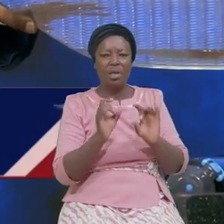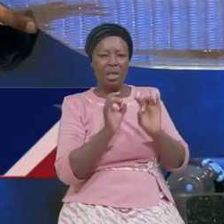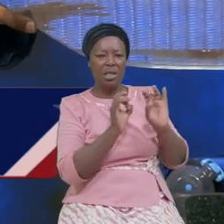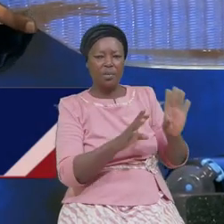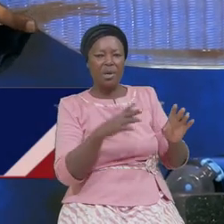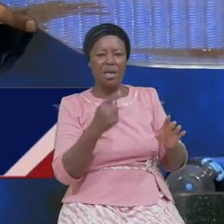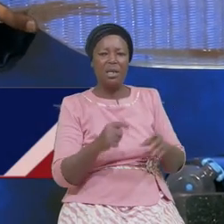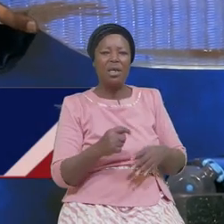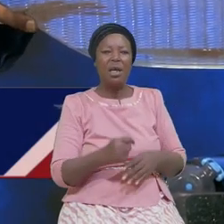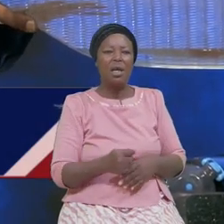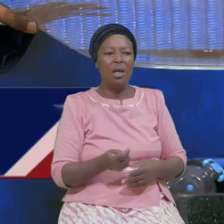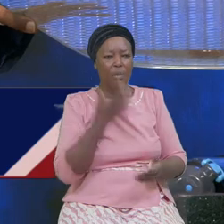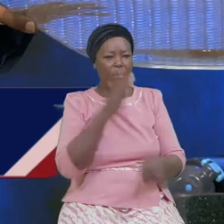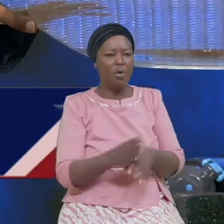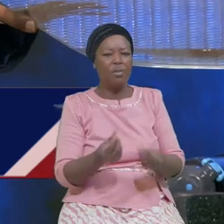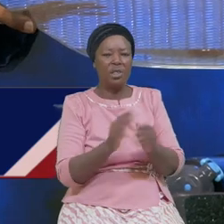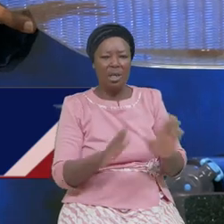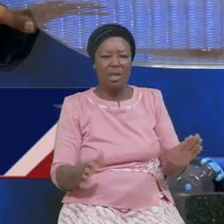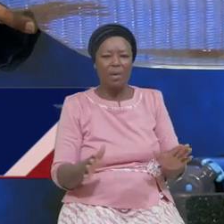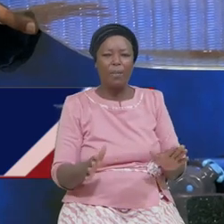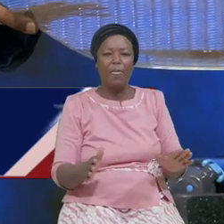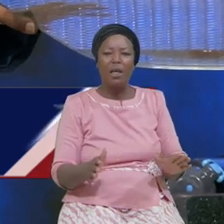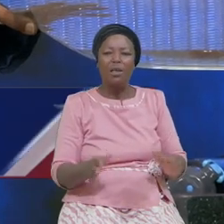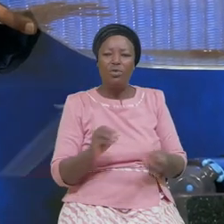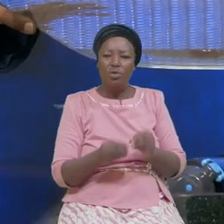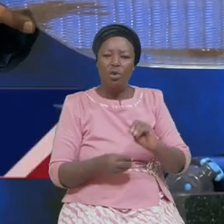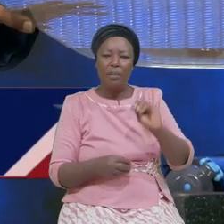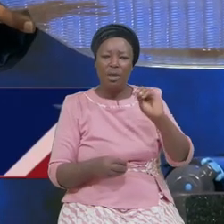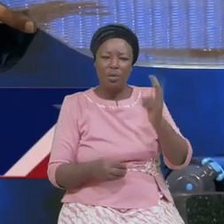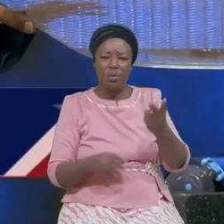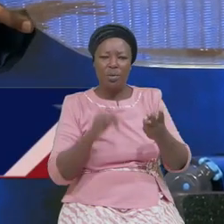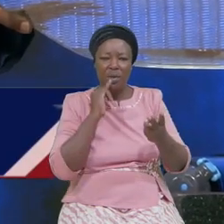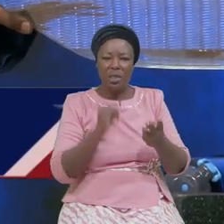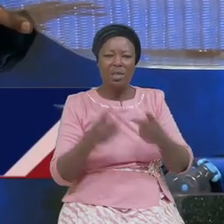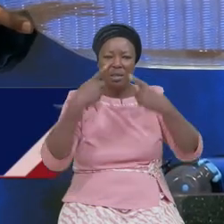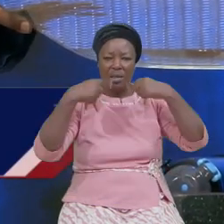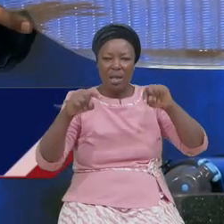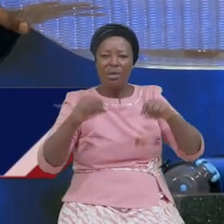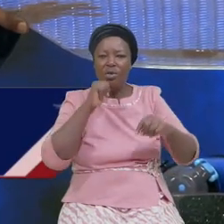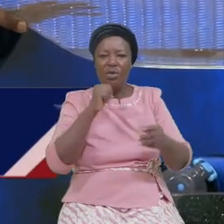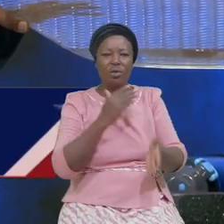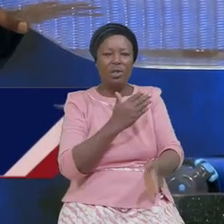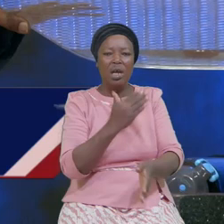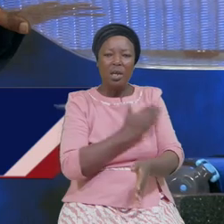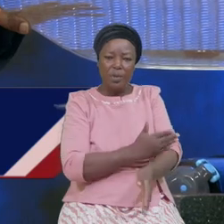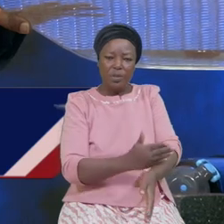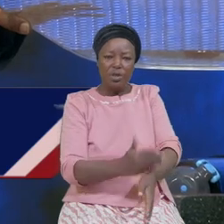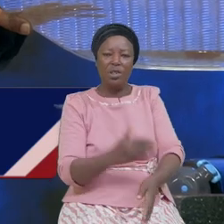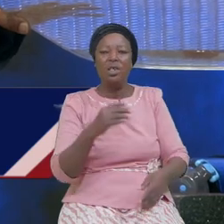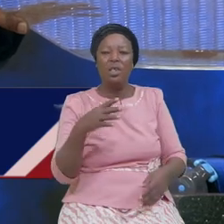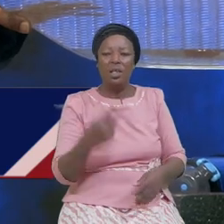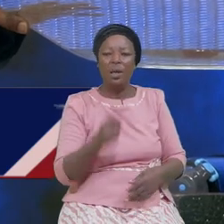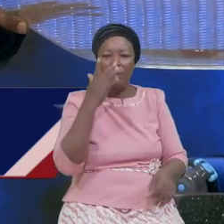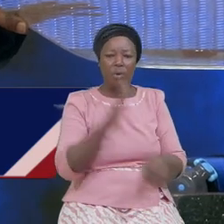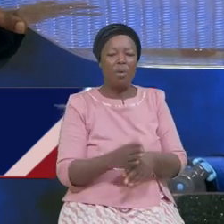pleasant land. Number two, declaring, not depreciating the promised land. Number three,